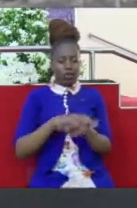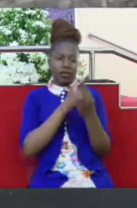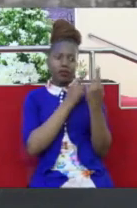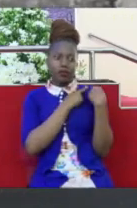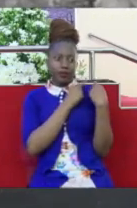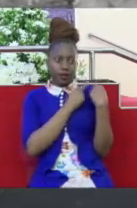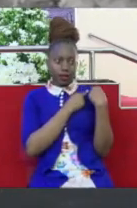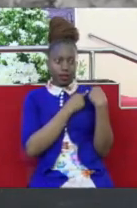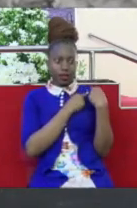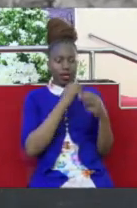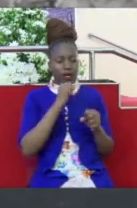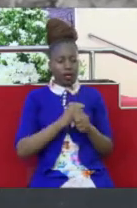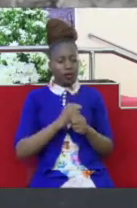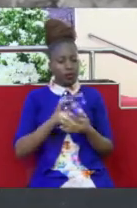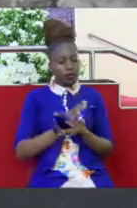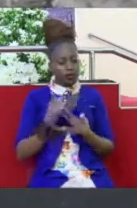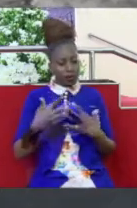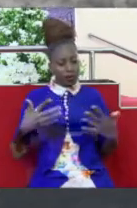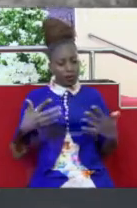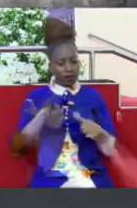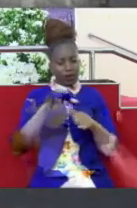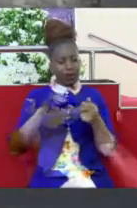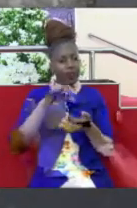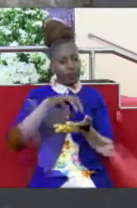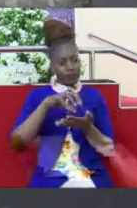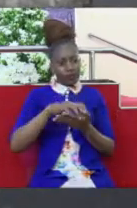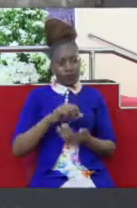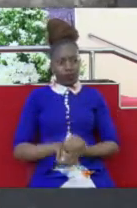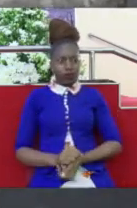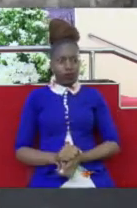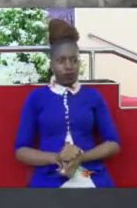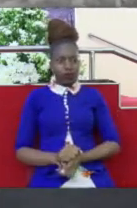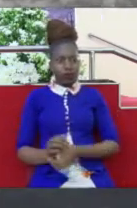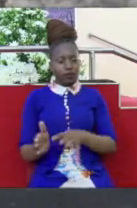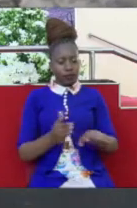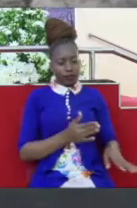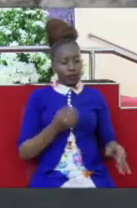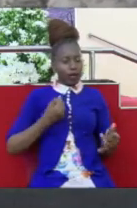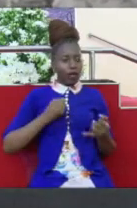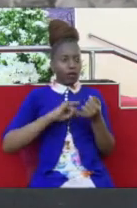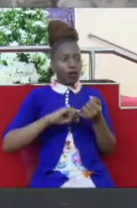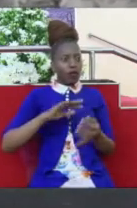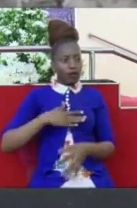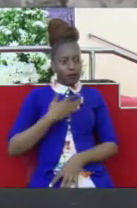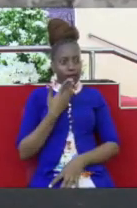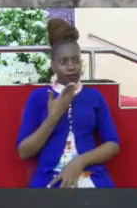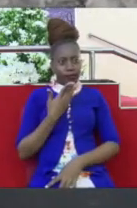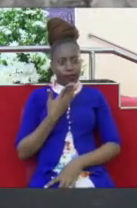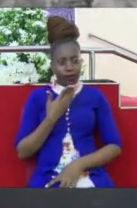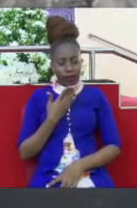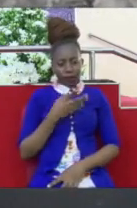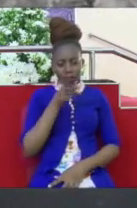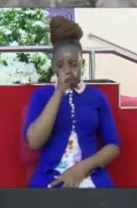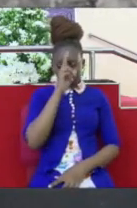ni askari, during her career was what you call them here, detectives, wale